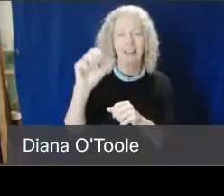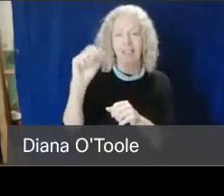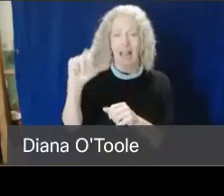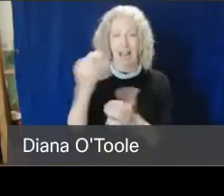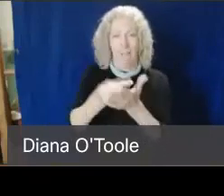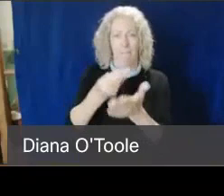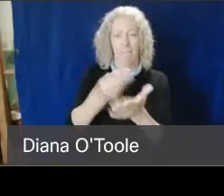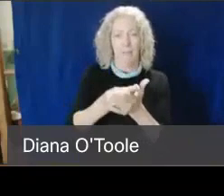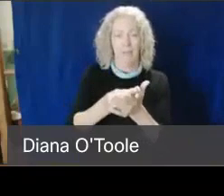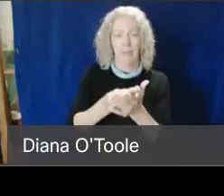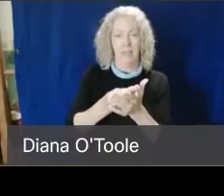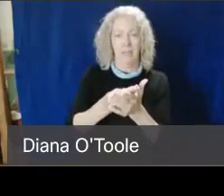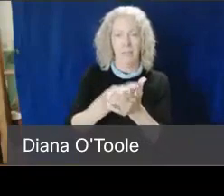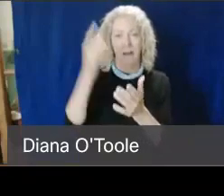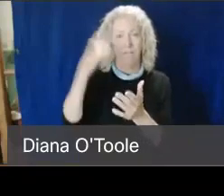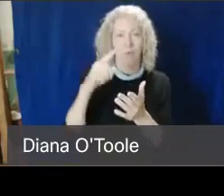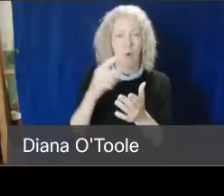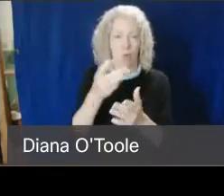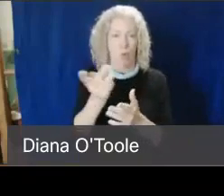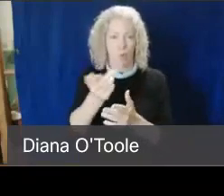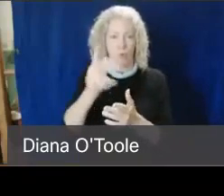grants and momentum scholarships.